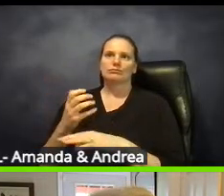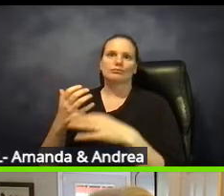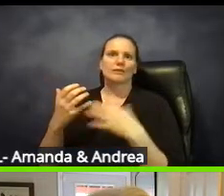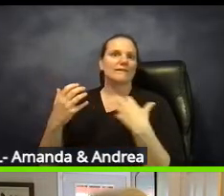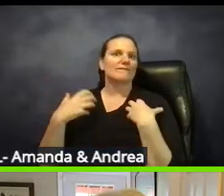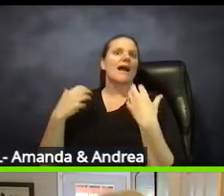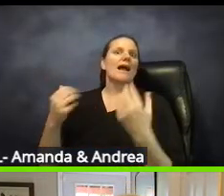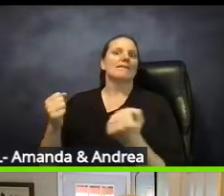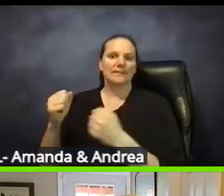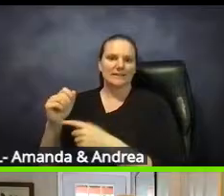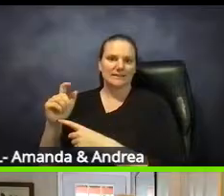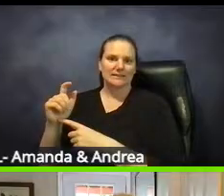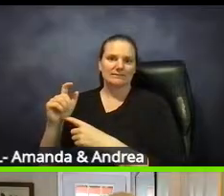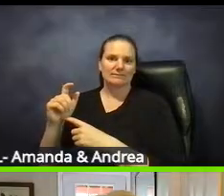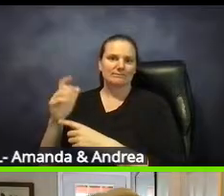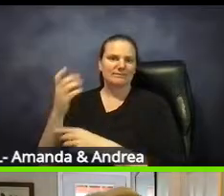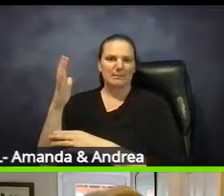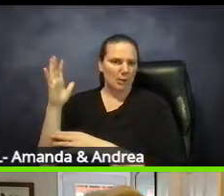timber